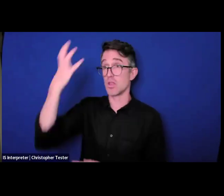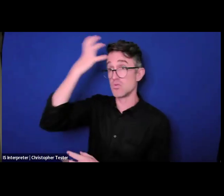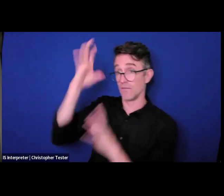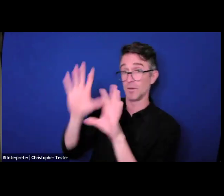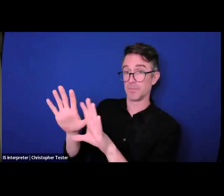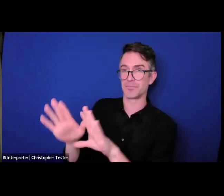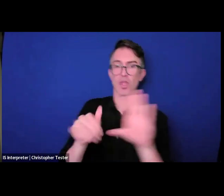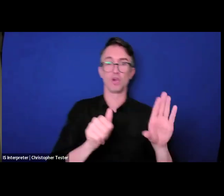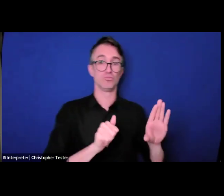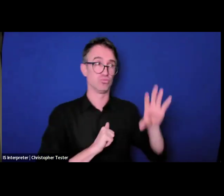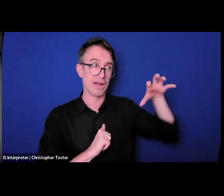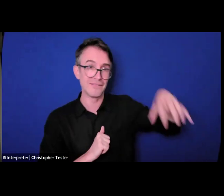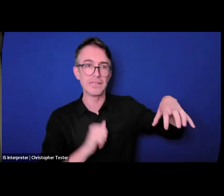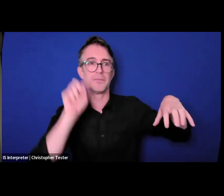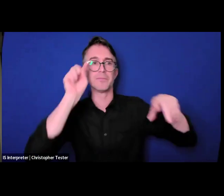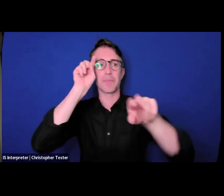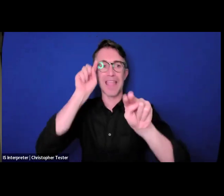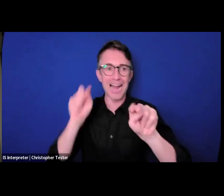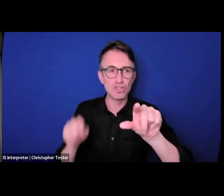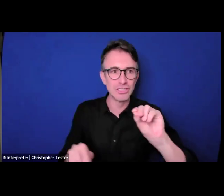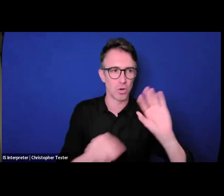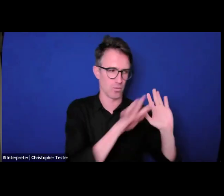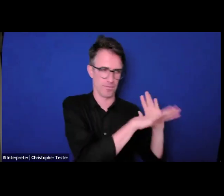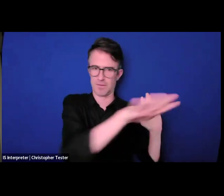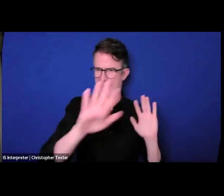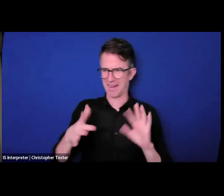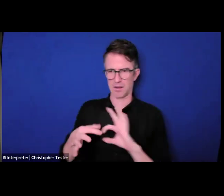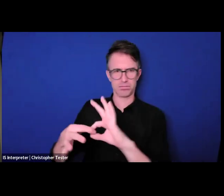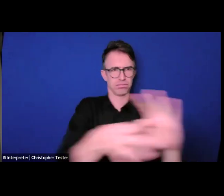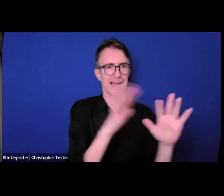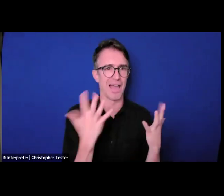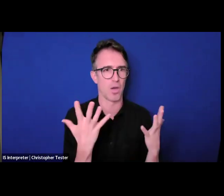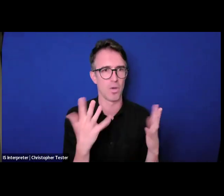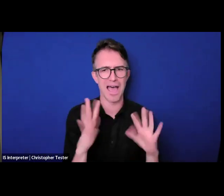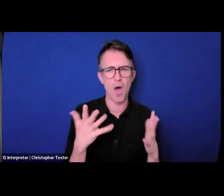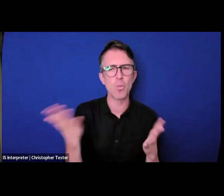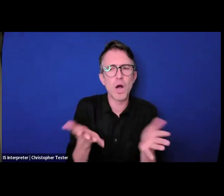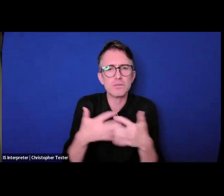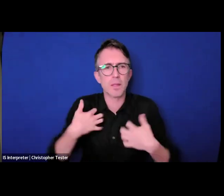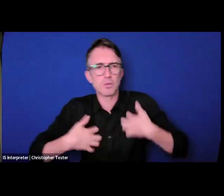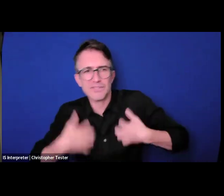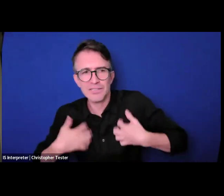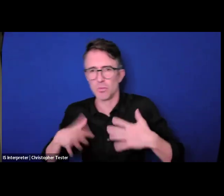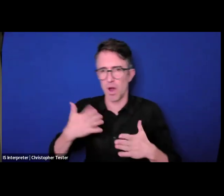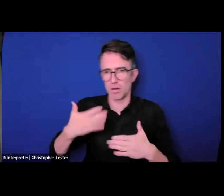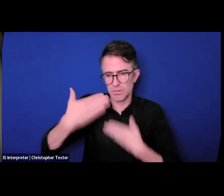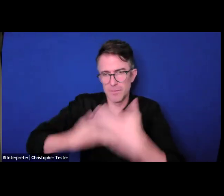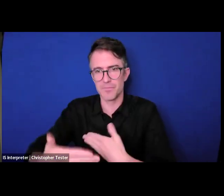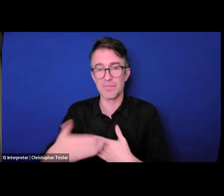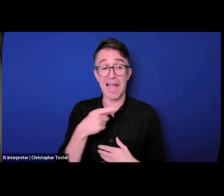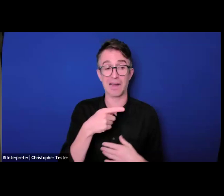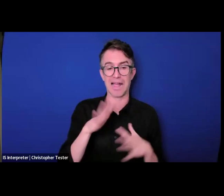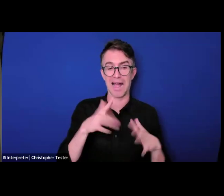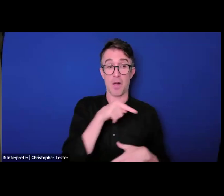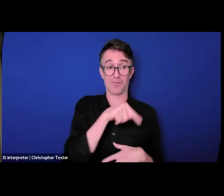these factors influence how different stakeholders perform, how they connect and coordinate, and therefore they impact